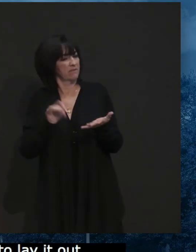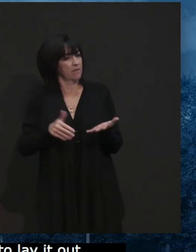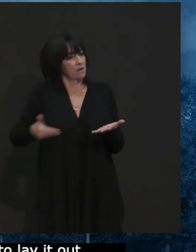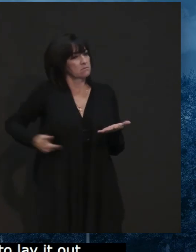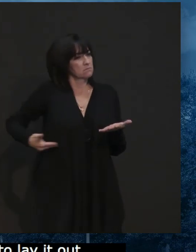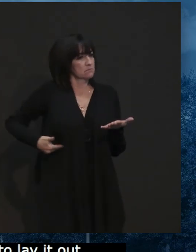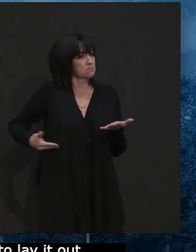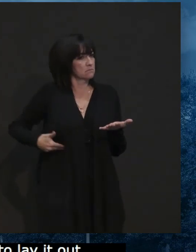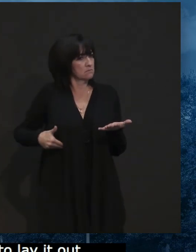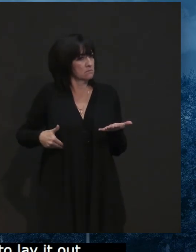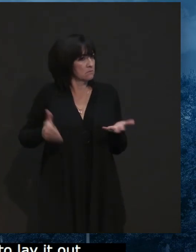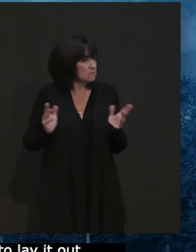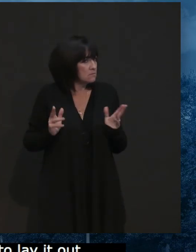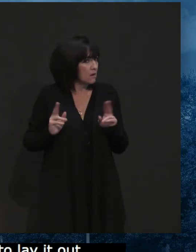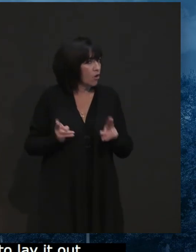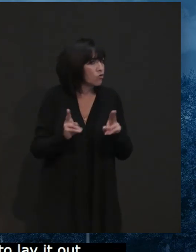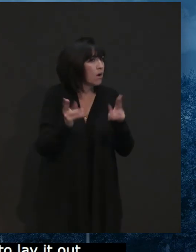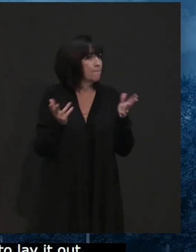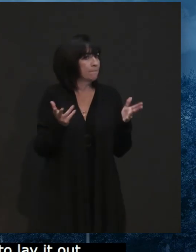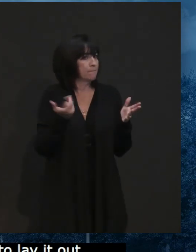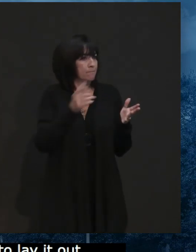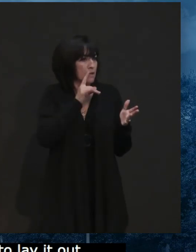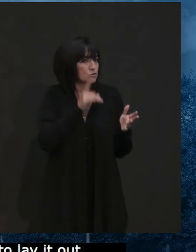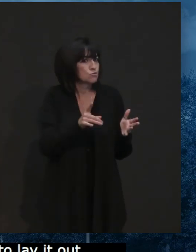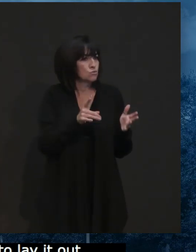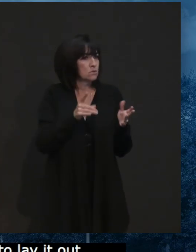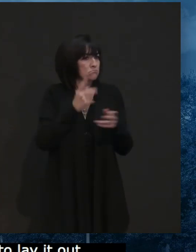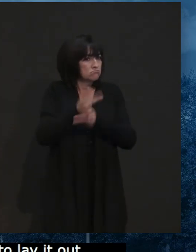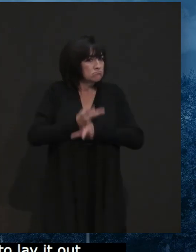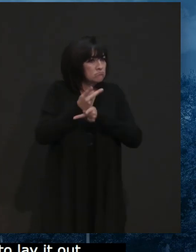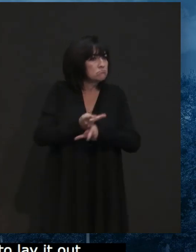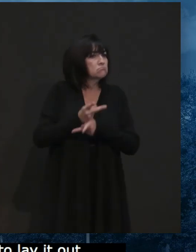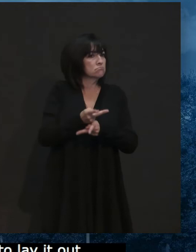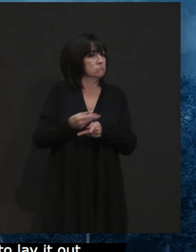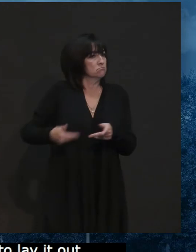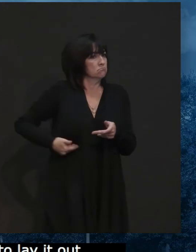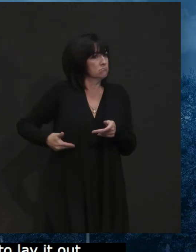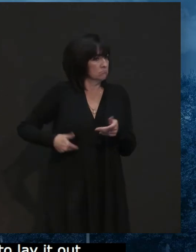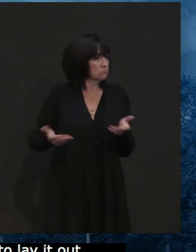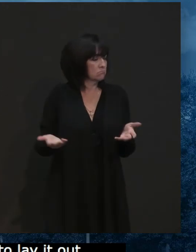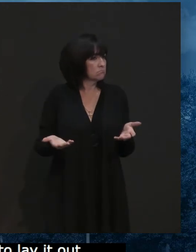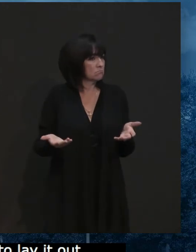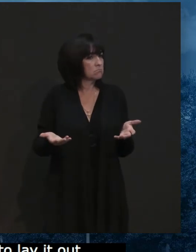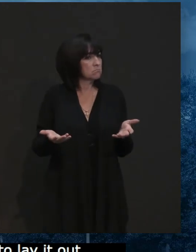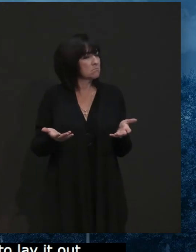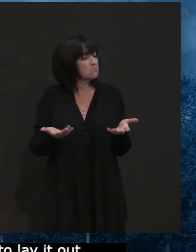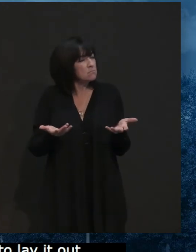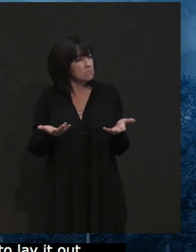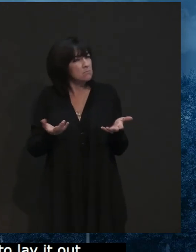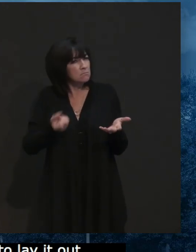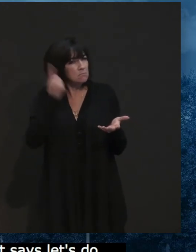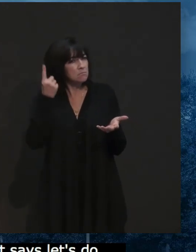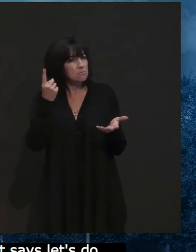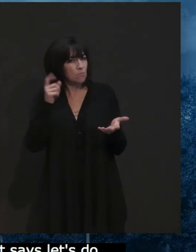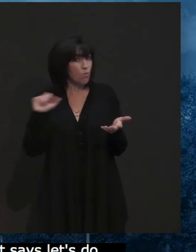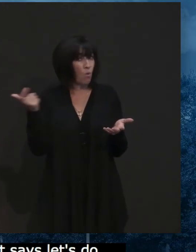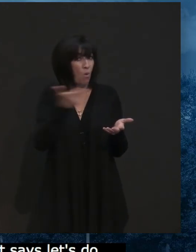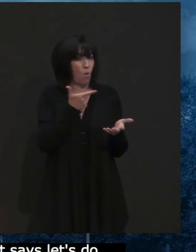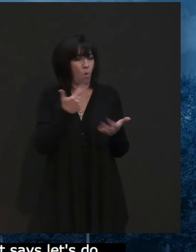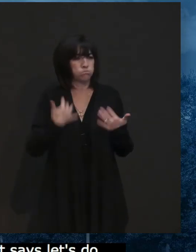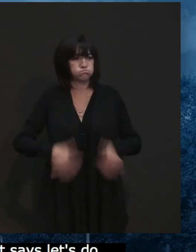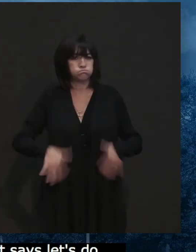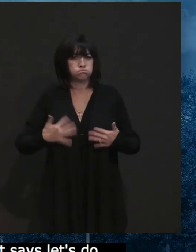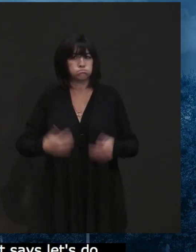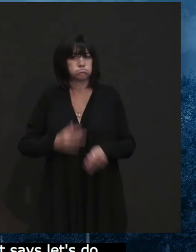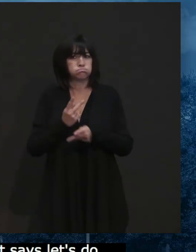says, let's do this voluntarily. Let's all pull together. Let's really wear a mask. Let's be cautious